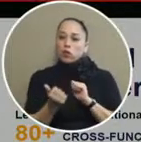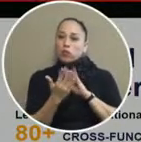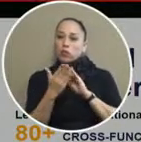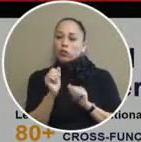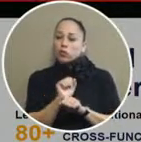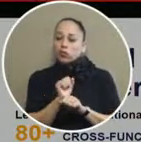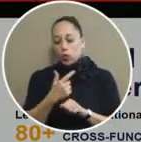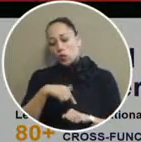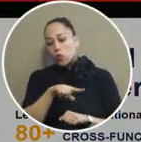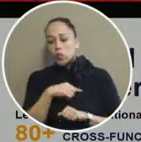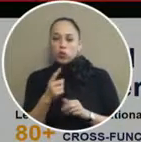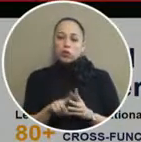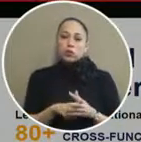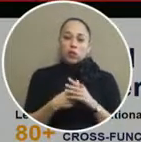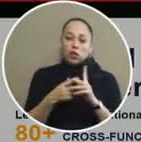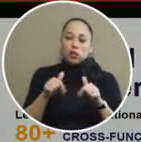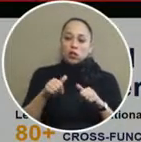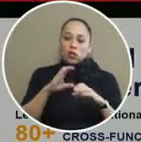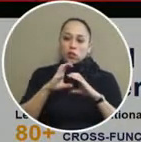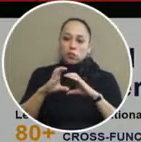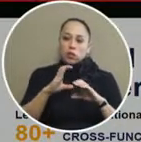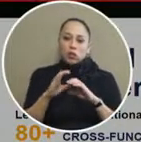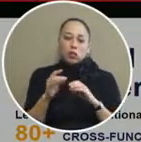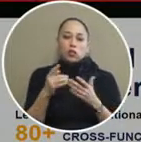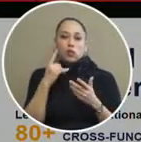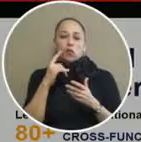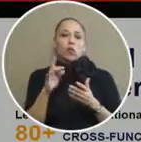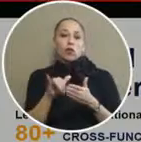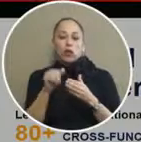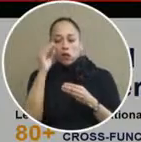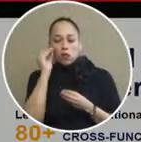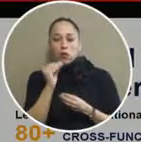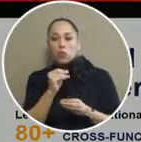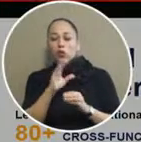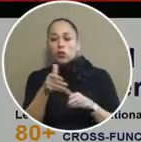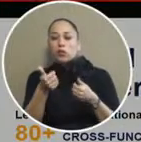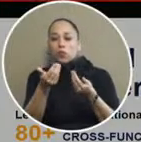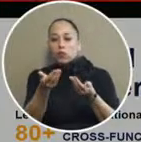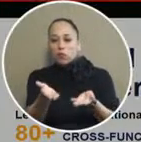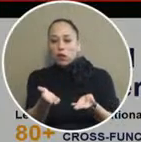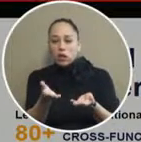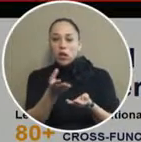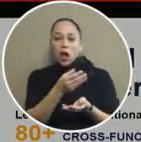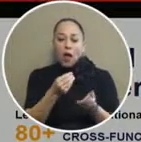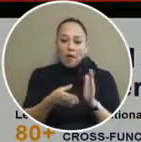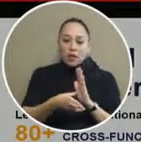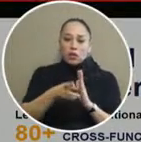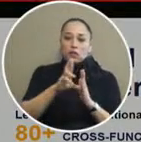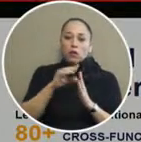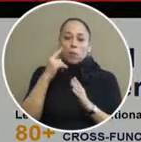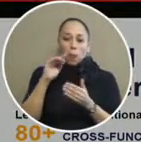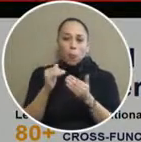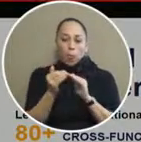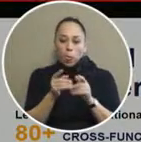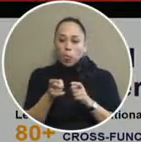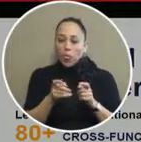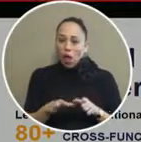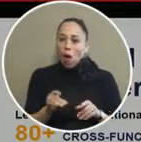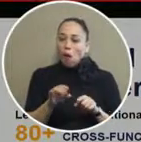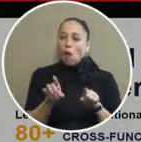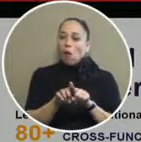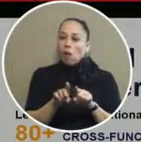as we began this conversation and this report out today and information that was provided, we have an overview from our city manager, but also